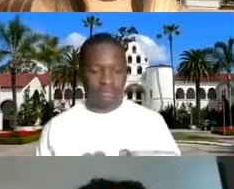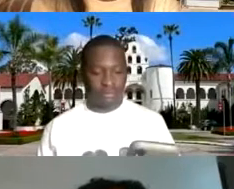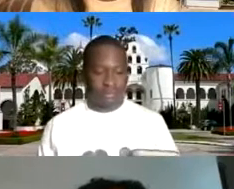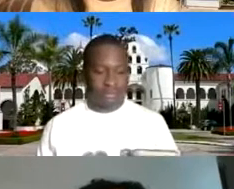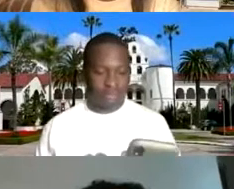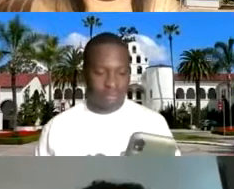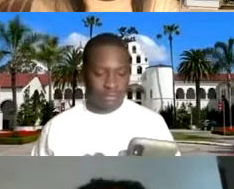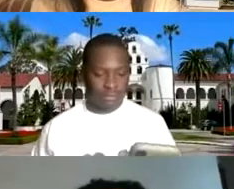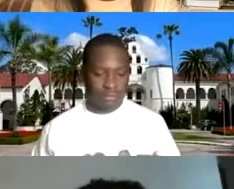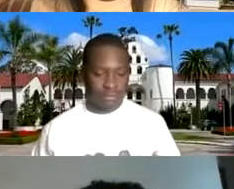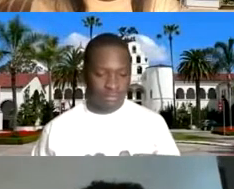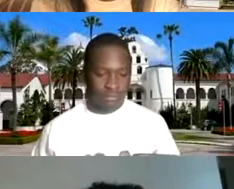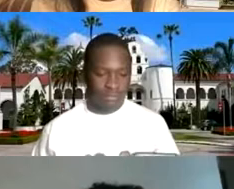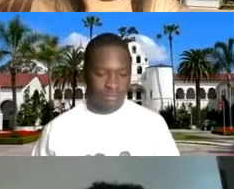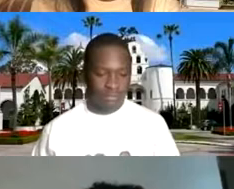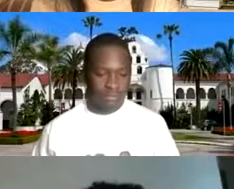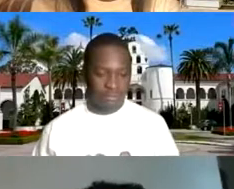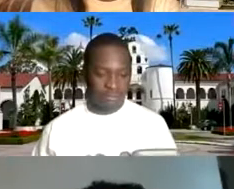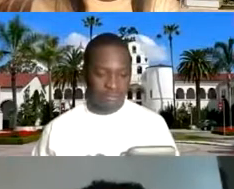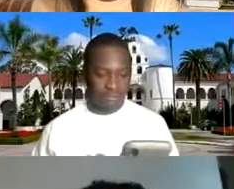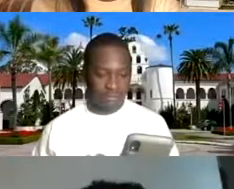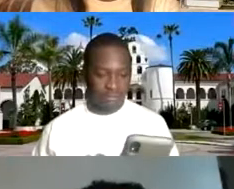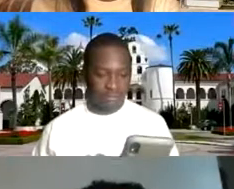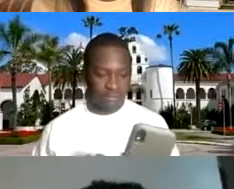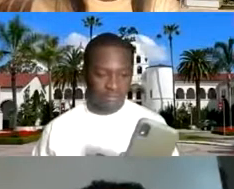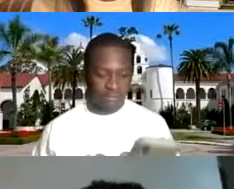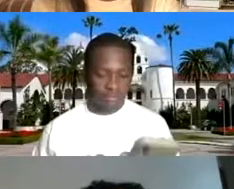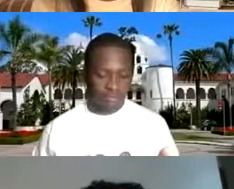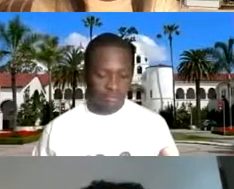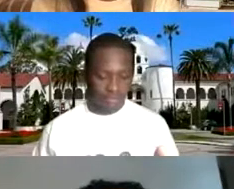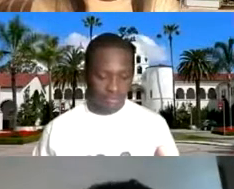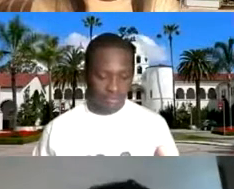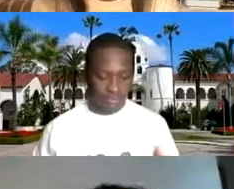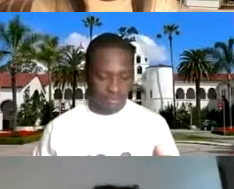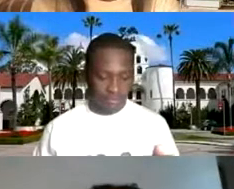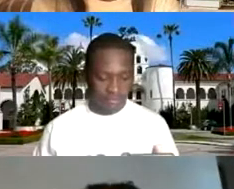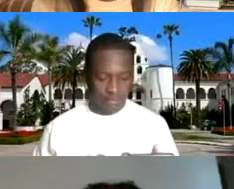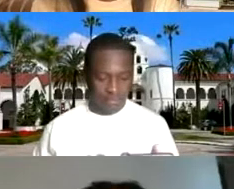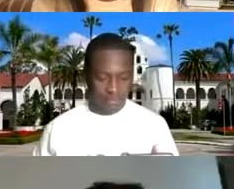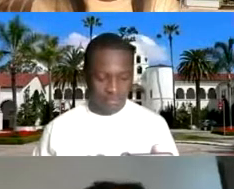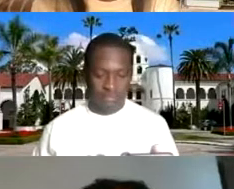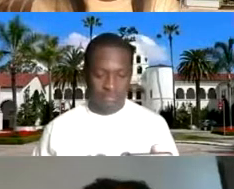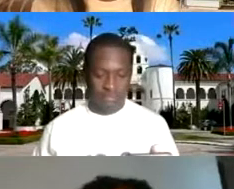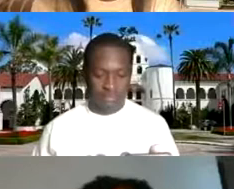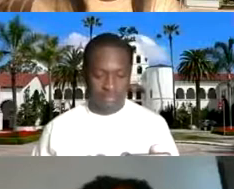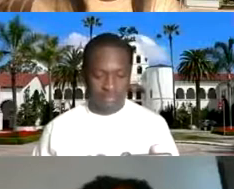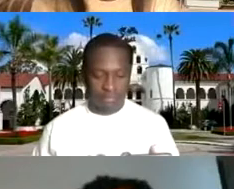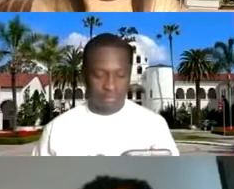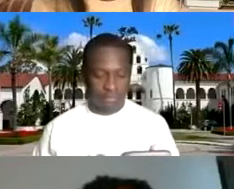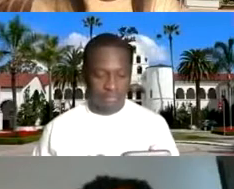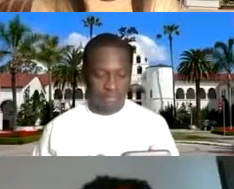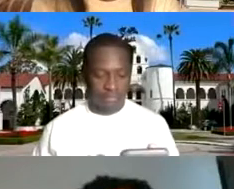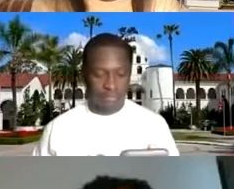that we were speaking about. They asked us immediately, how do you feel about all of the things that are going on in this country?